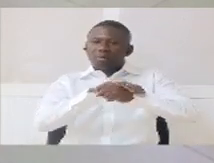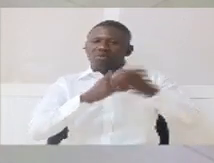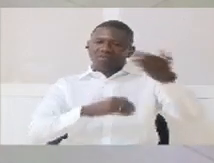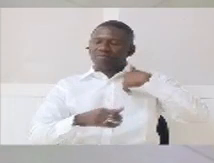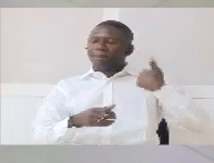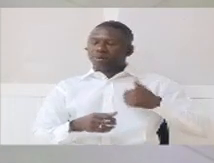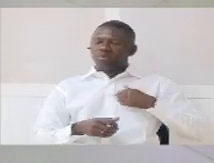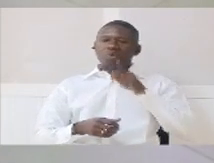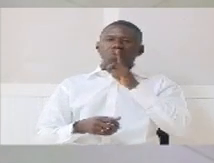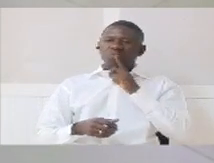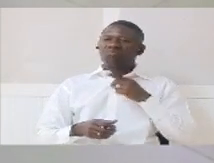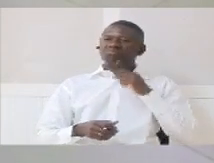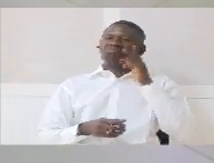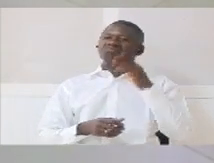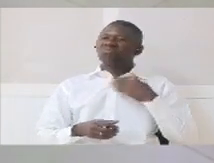lawful authorization.